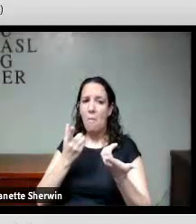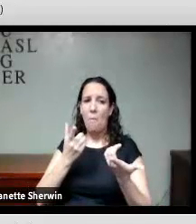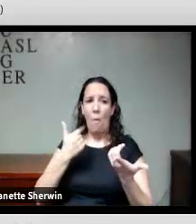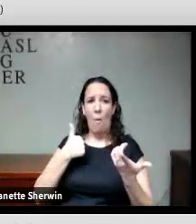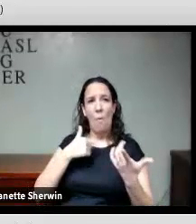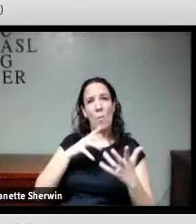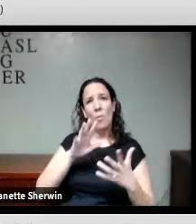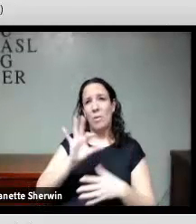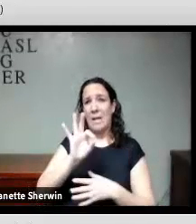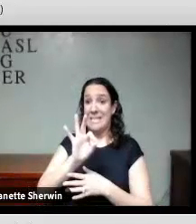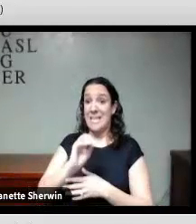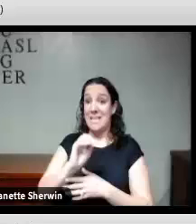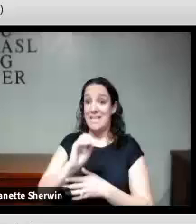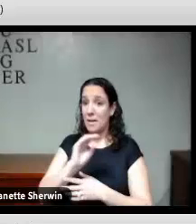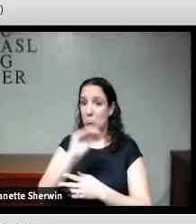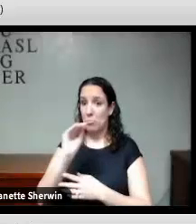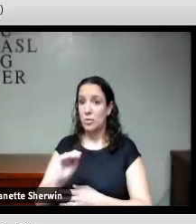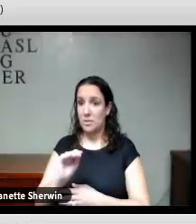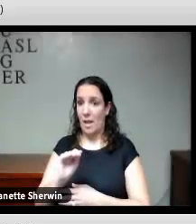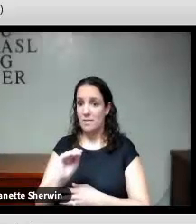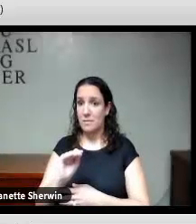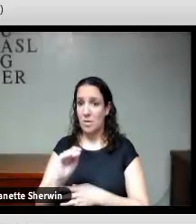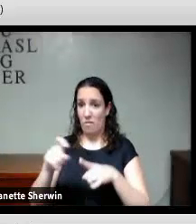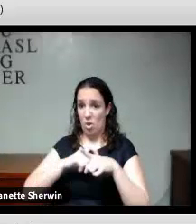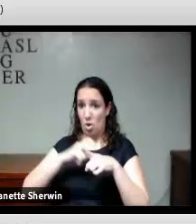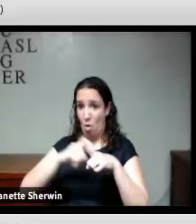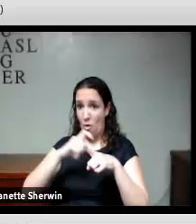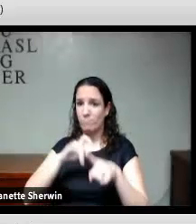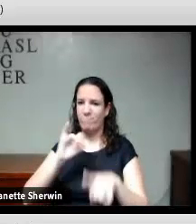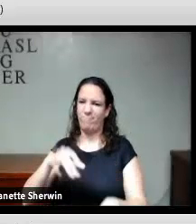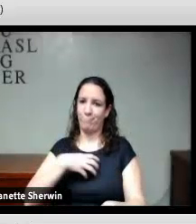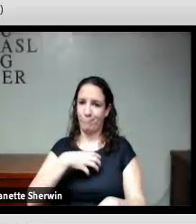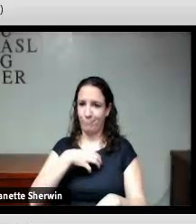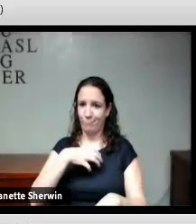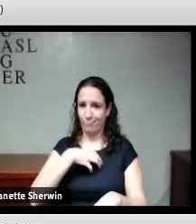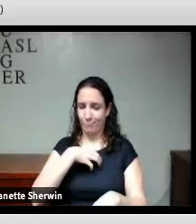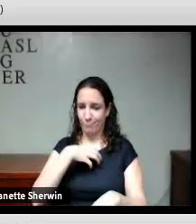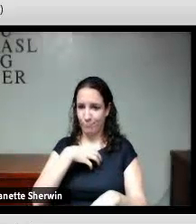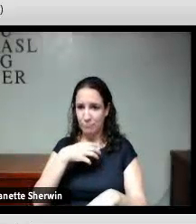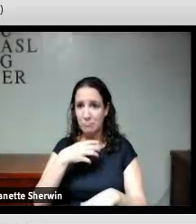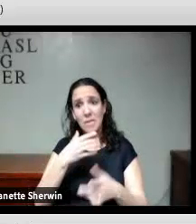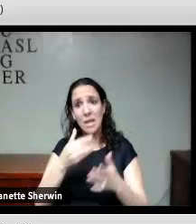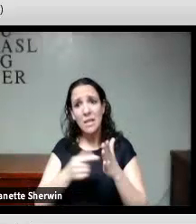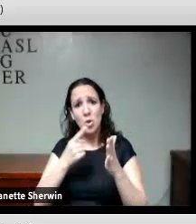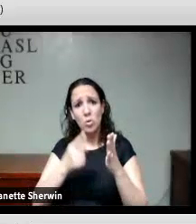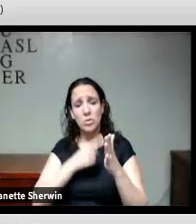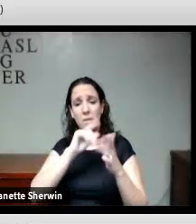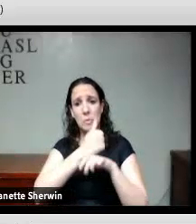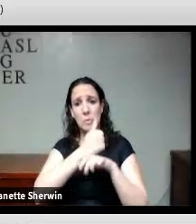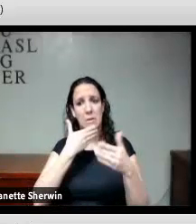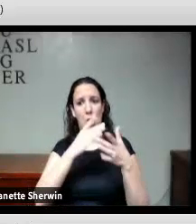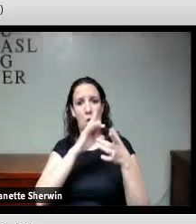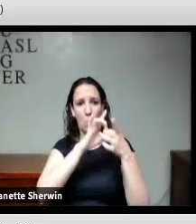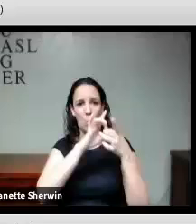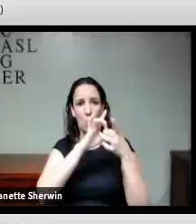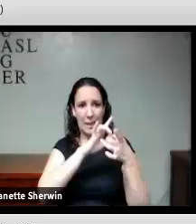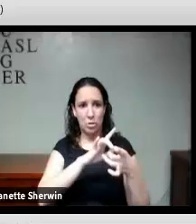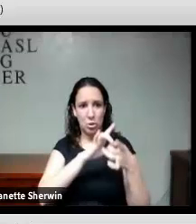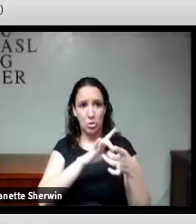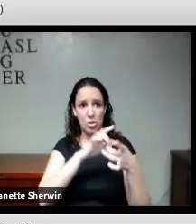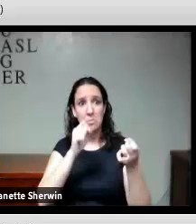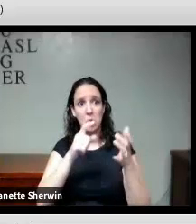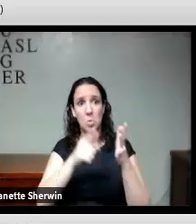90% complaints. Sometimes we would get to the point where we built relationships with people and they would call us instead of the order